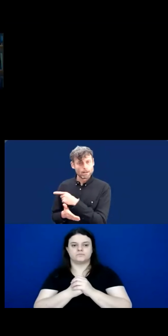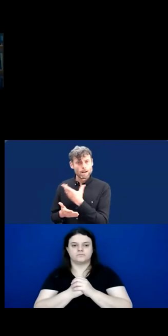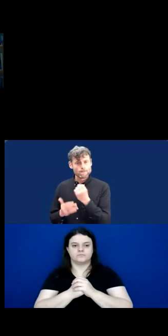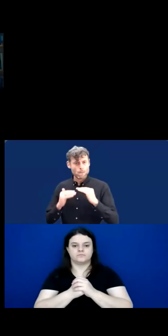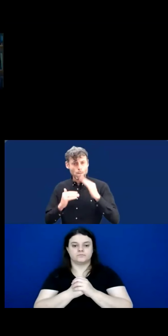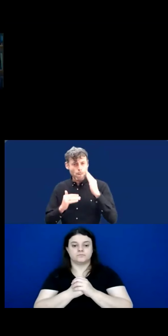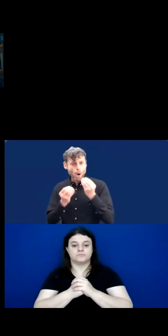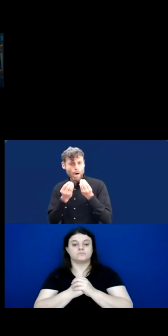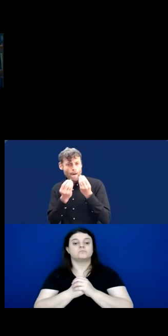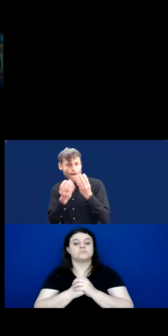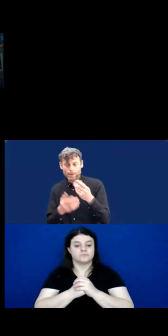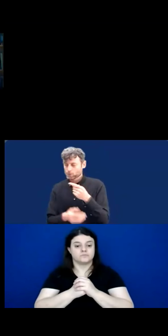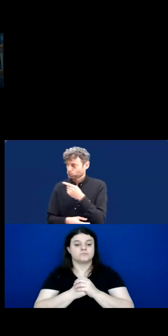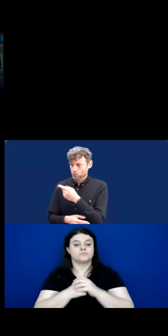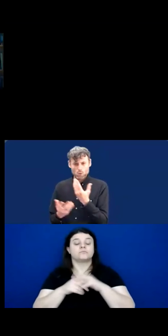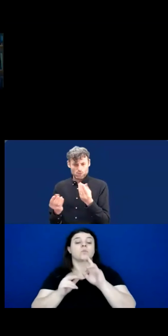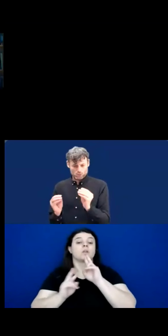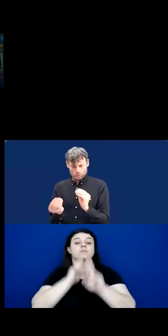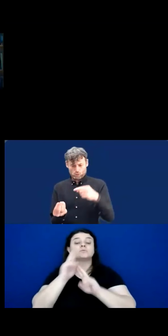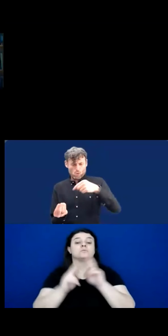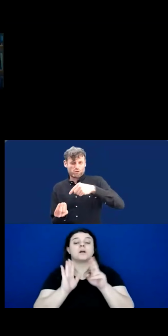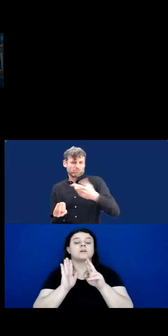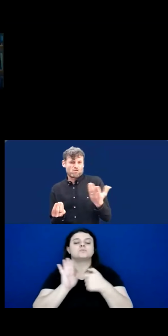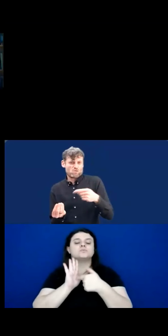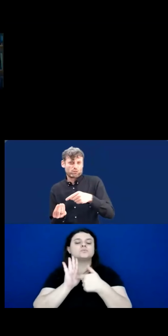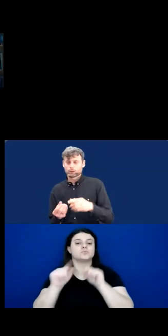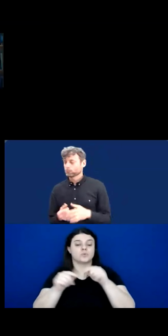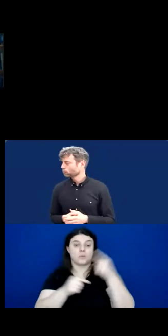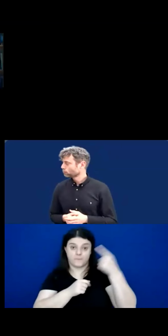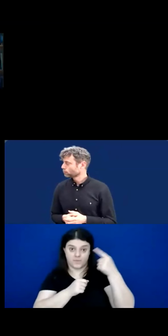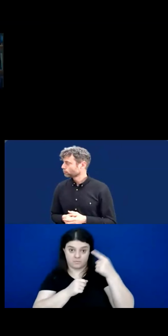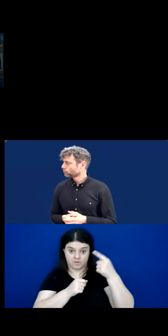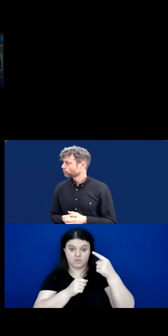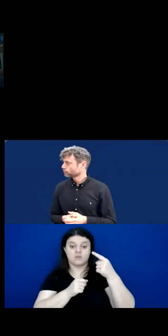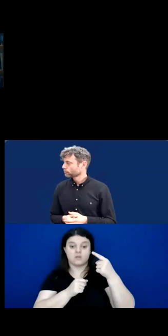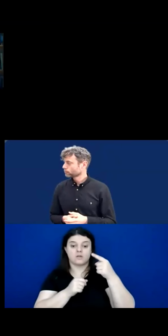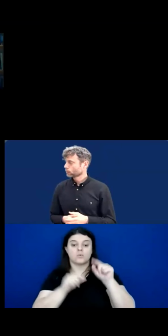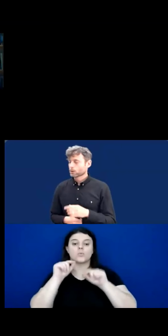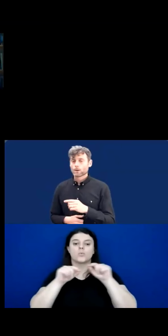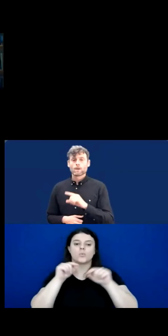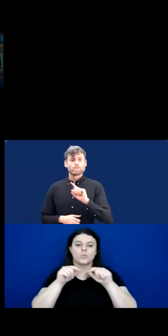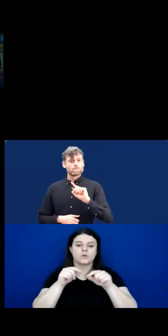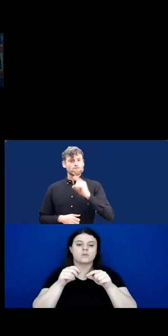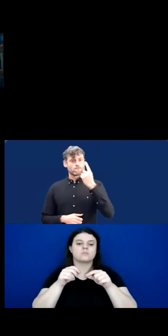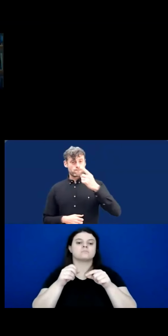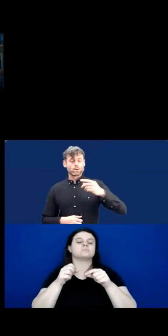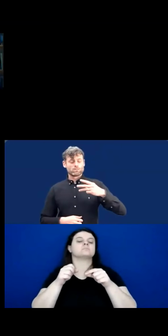Results demonstrated that the first layer serves as a basis.